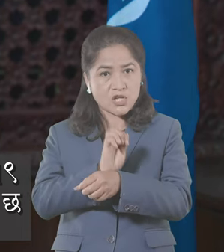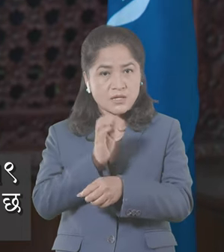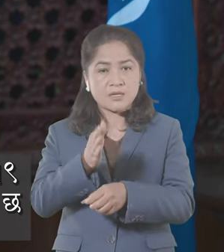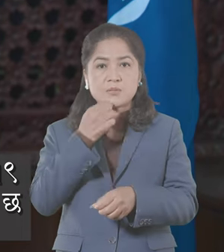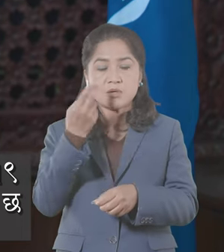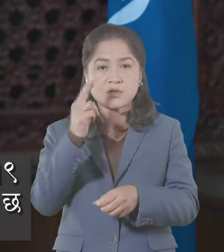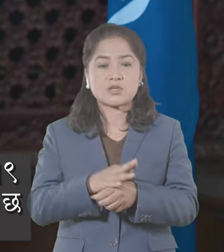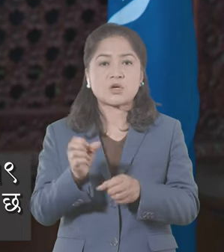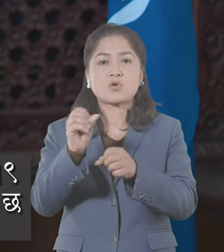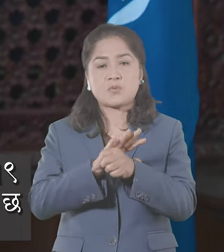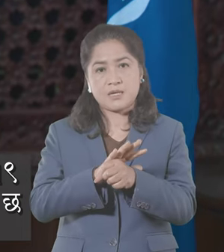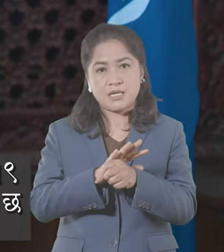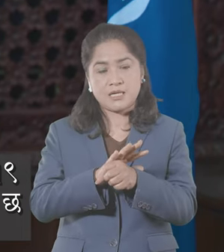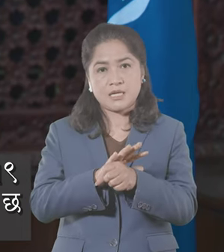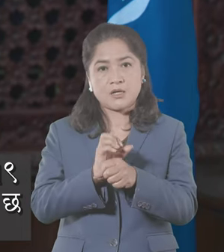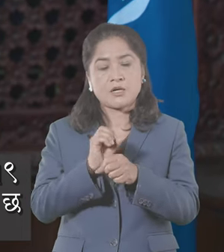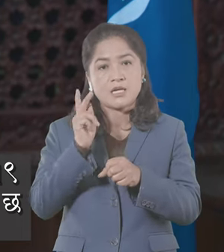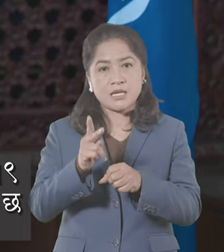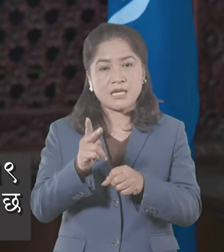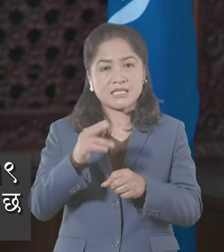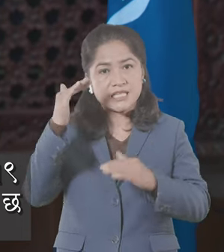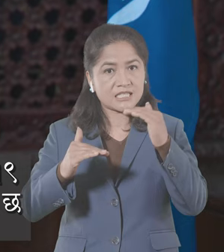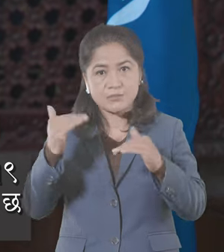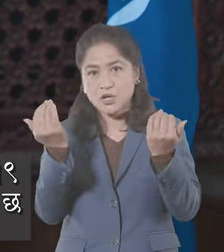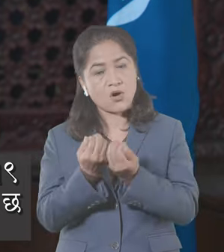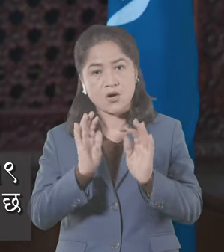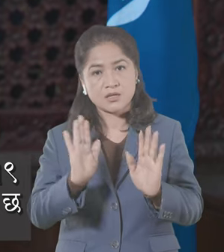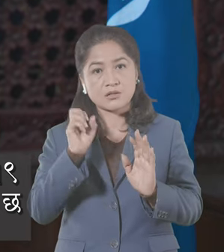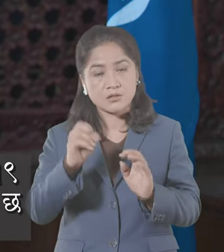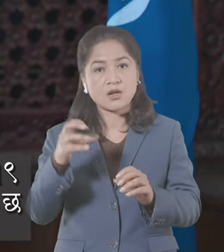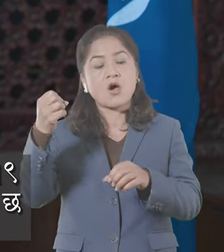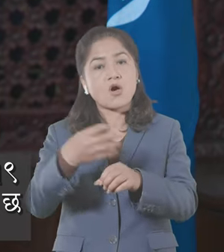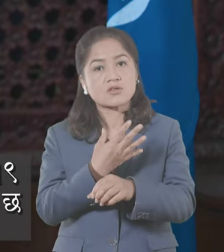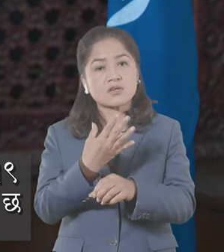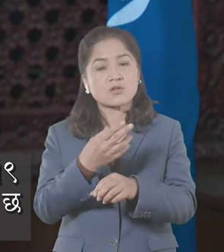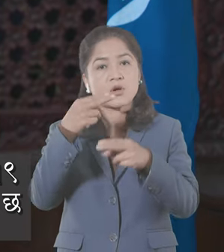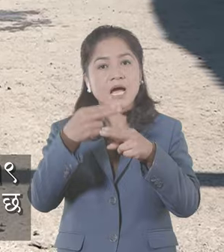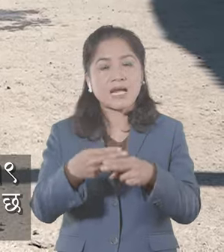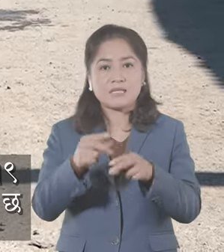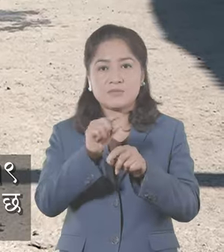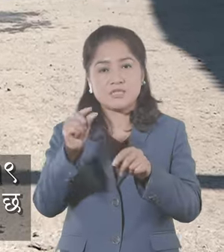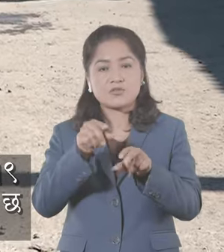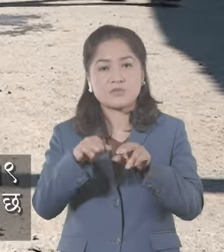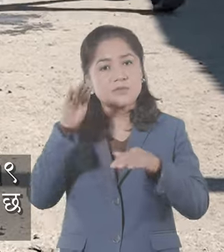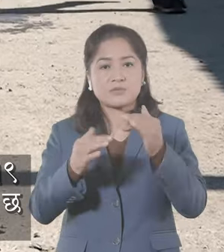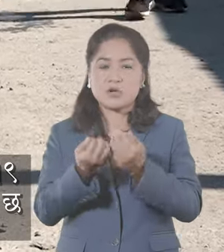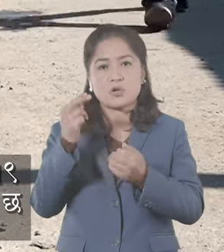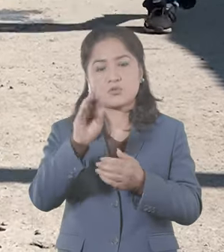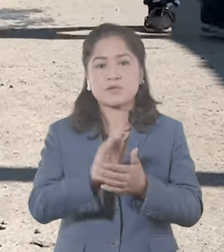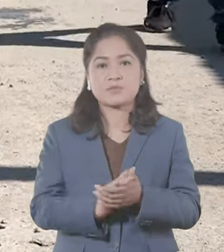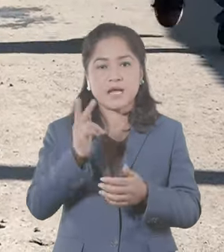General has stated, while the COVID-19 pandemic does not discriminate, the impact certainly